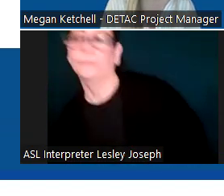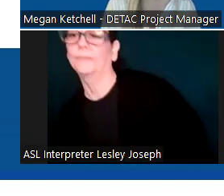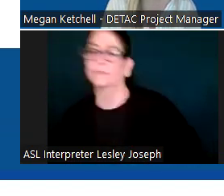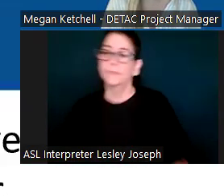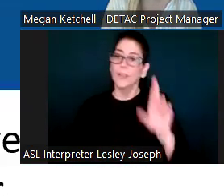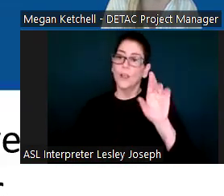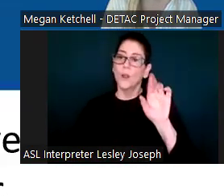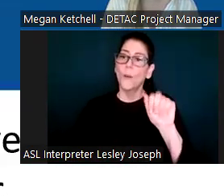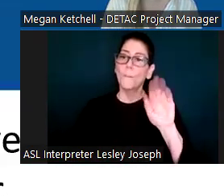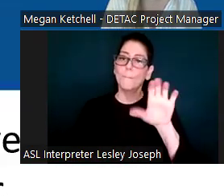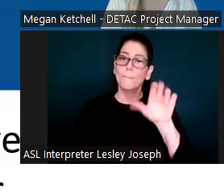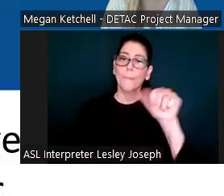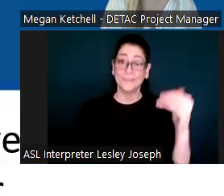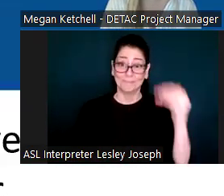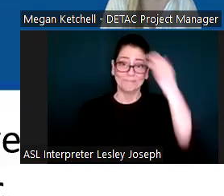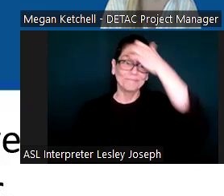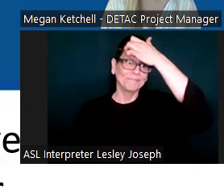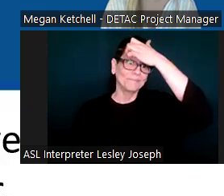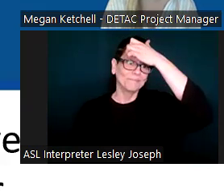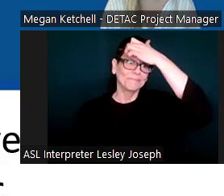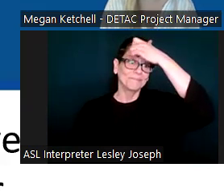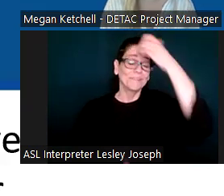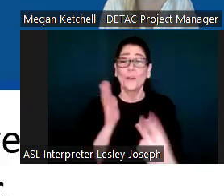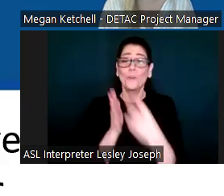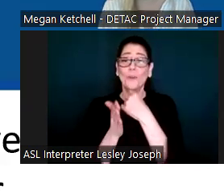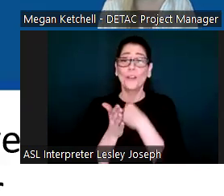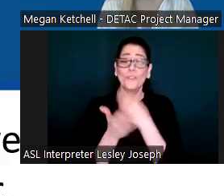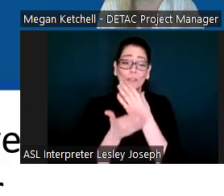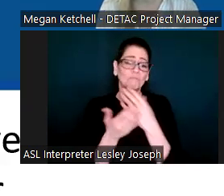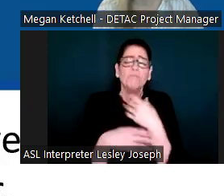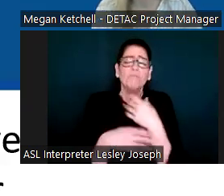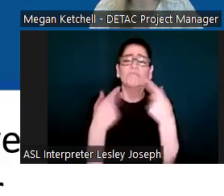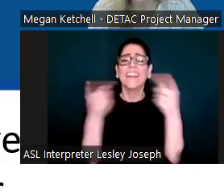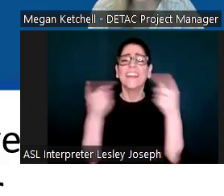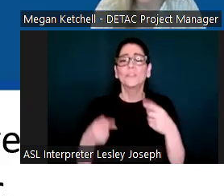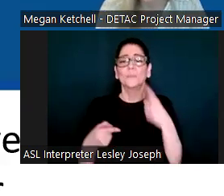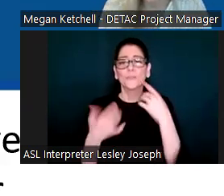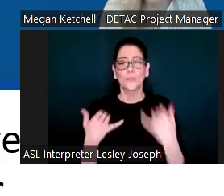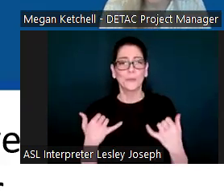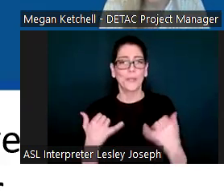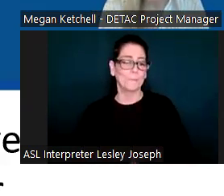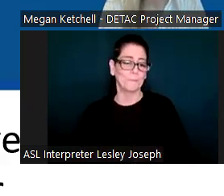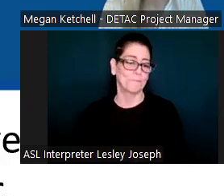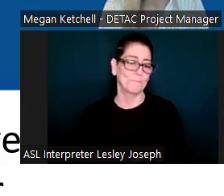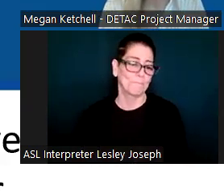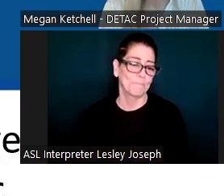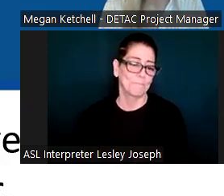next slide, and I'll review a couple of logistics for today's event. So,